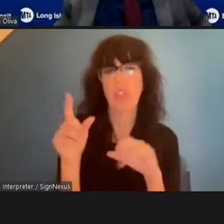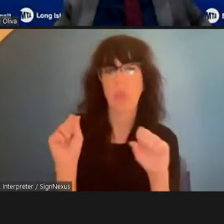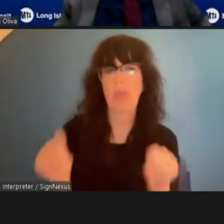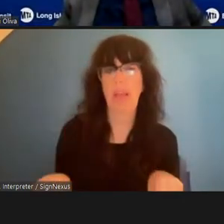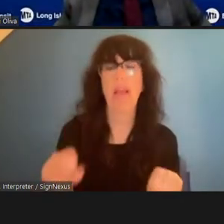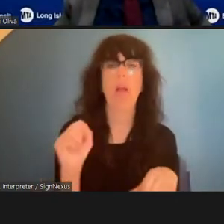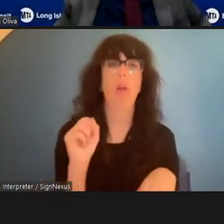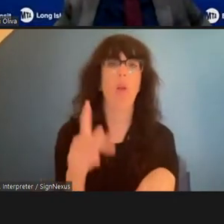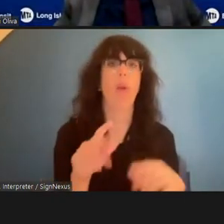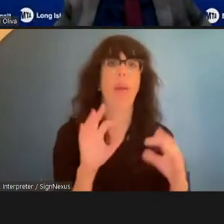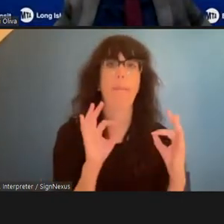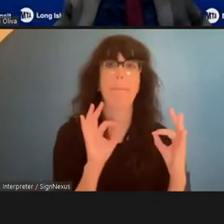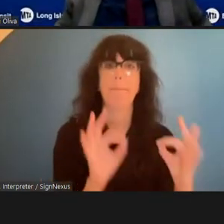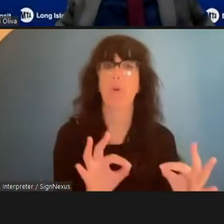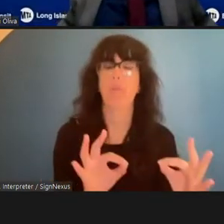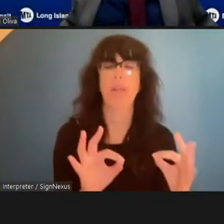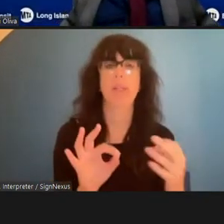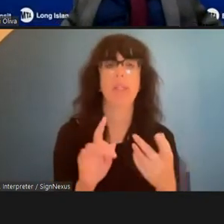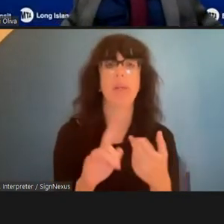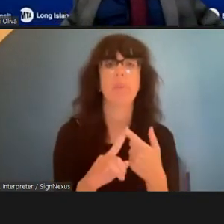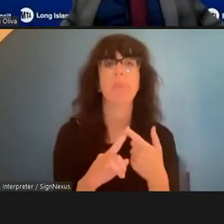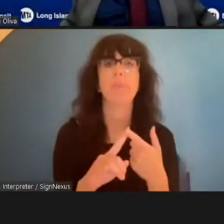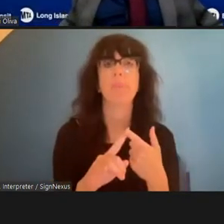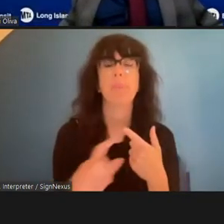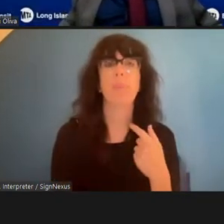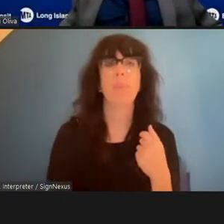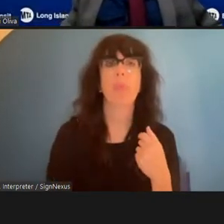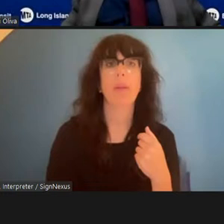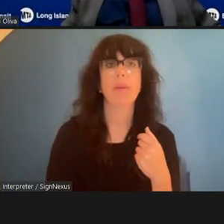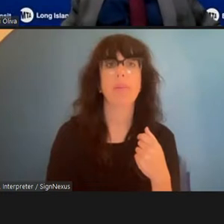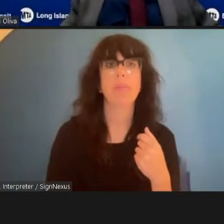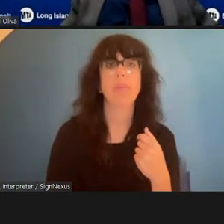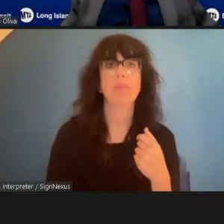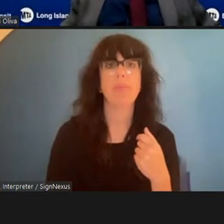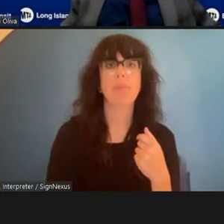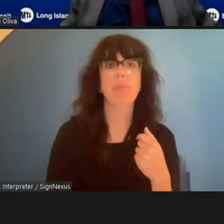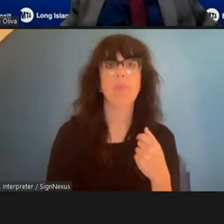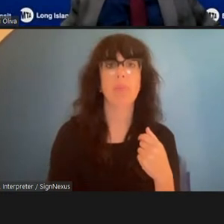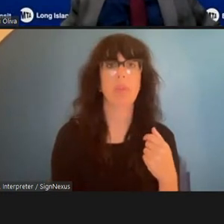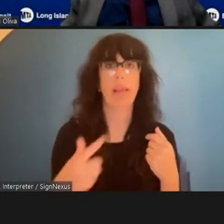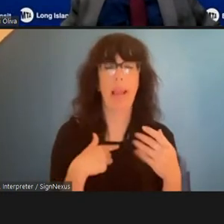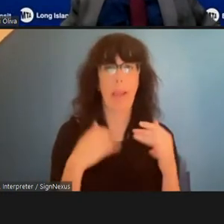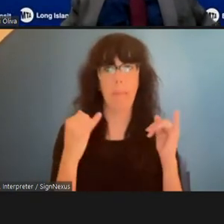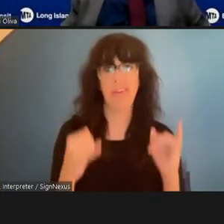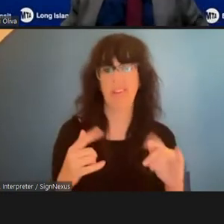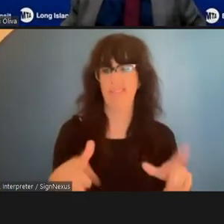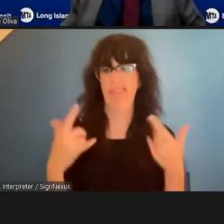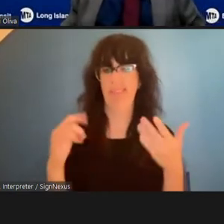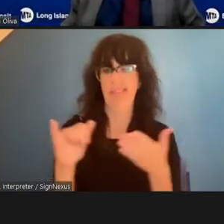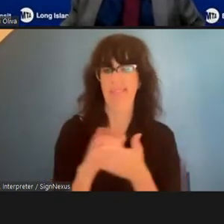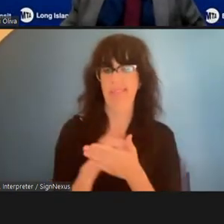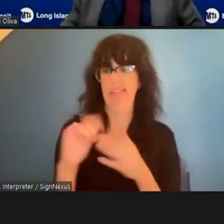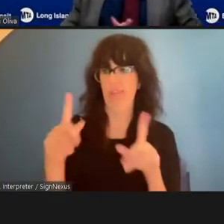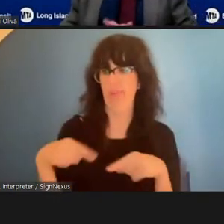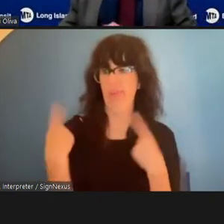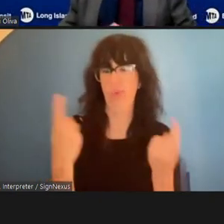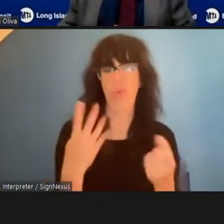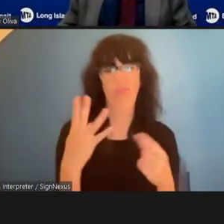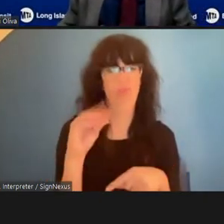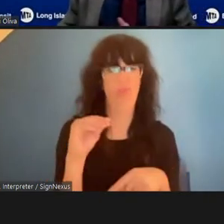okay perfect i'm just um i'm an individual right i lived in new york approximately like 40 something